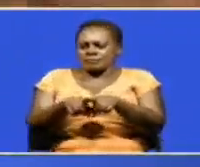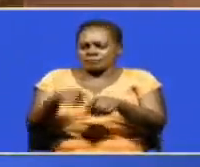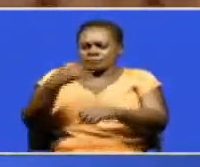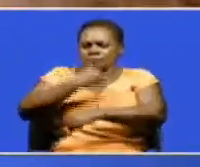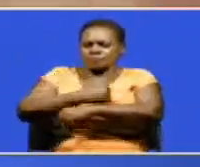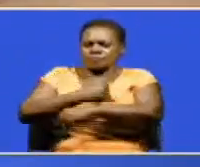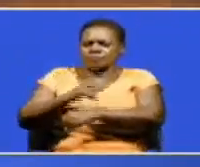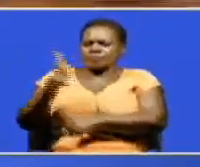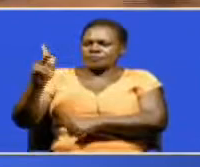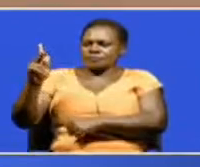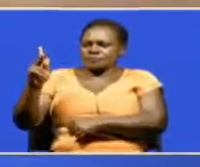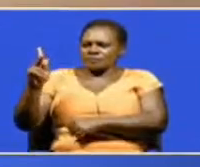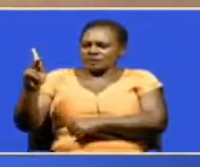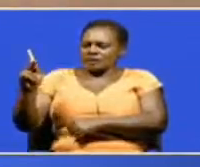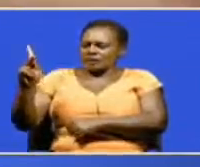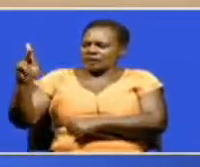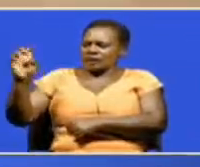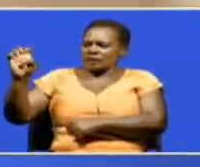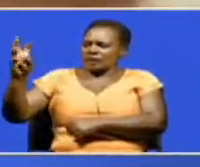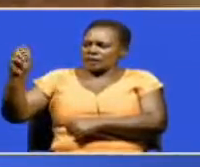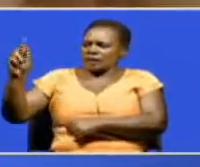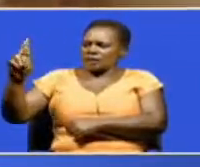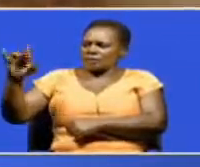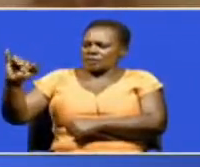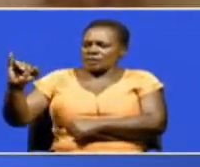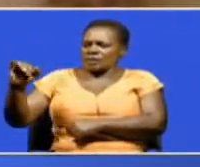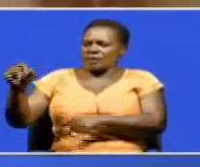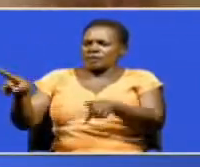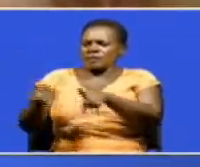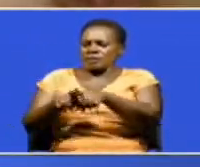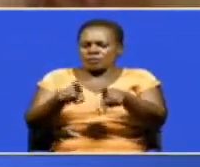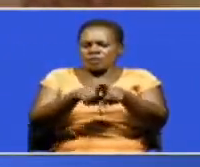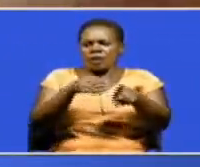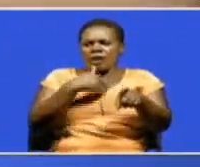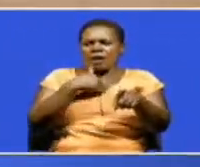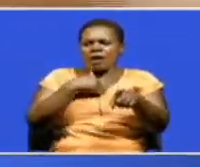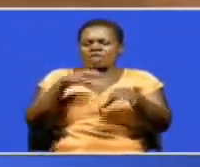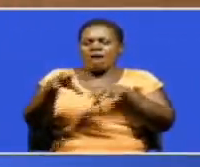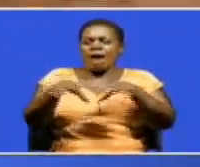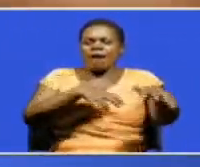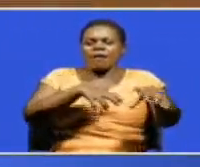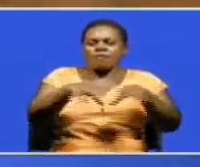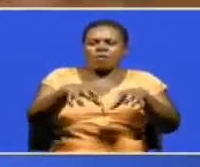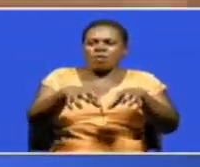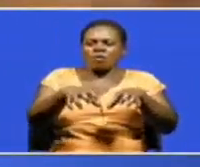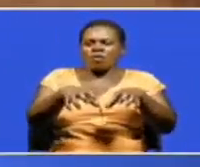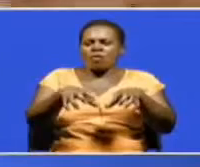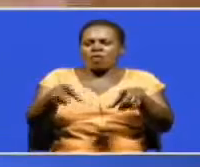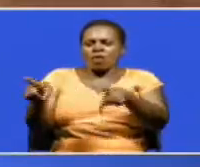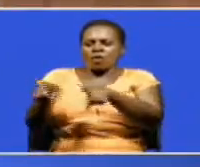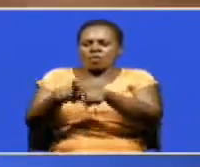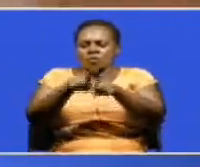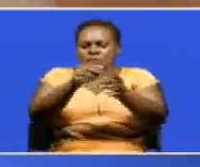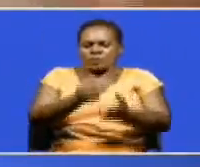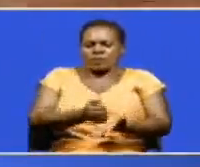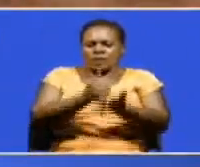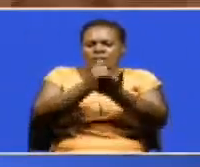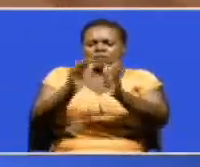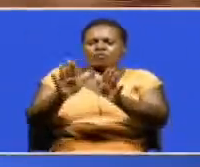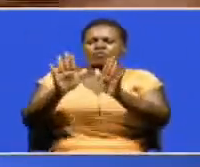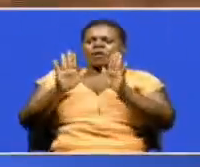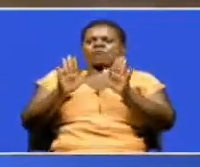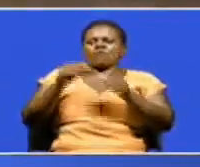institutions like the Kenya Medical Research Institute, KEMRI, who also have similar animals. This also helps to